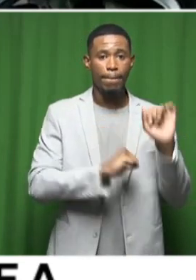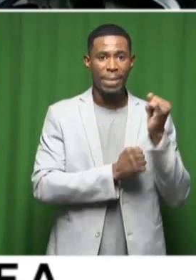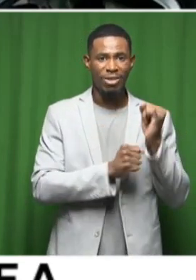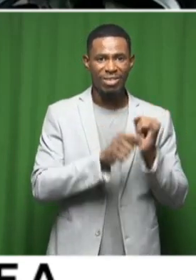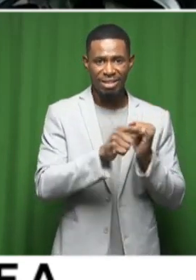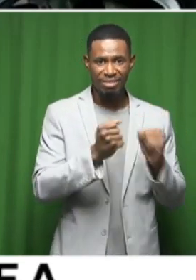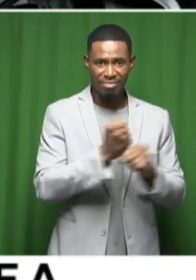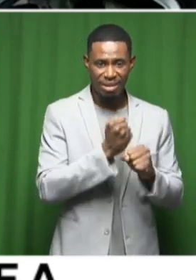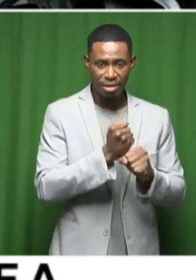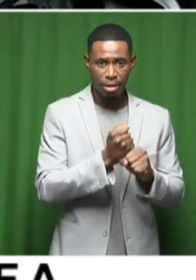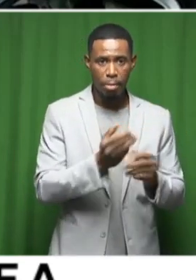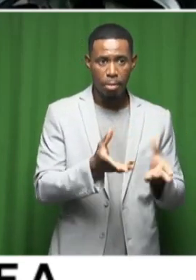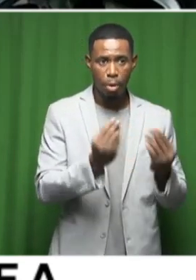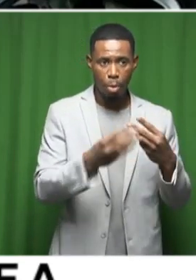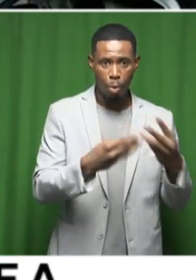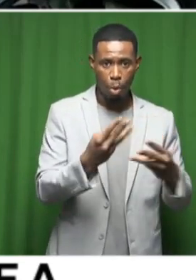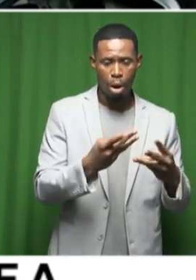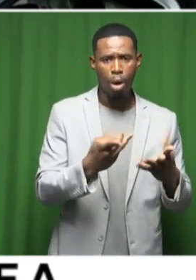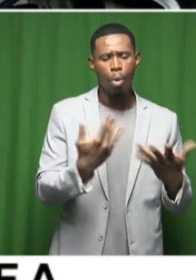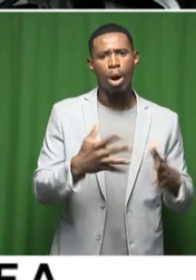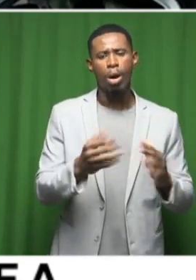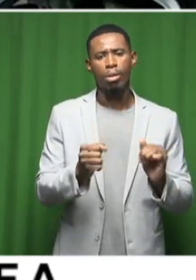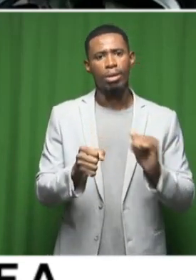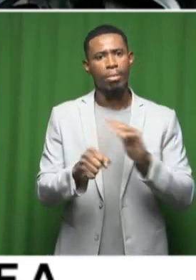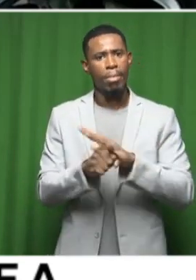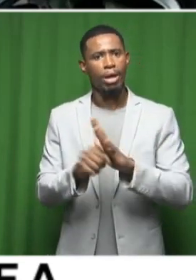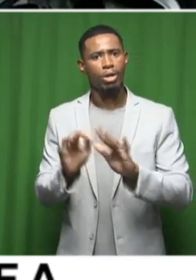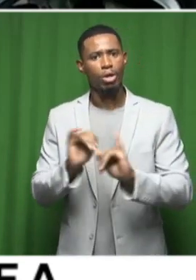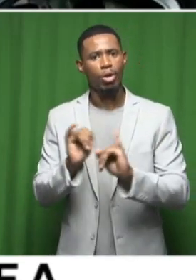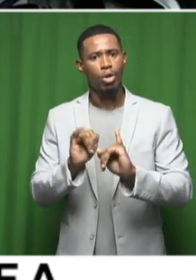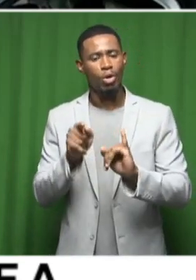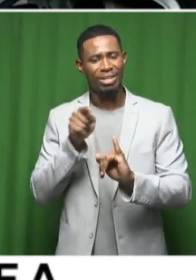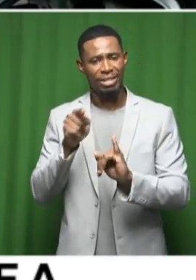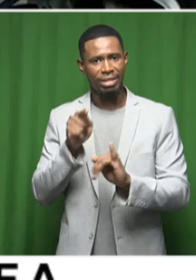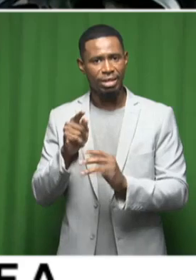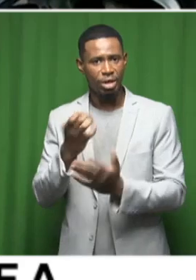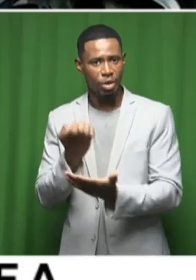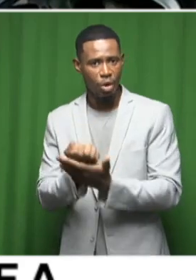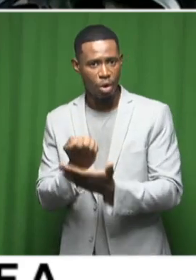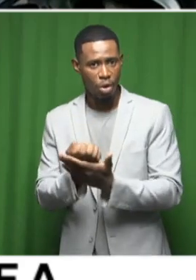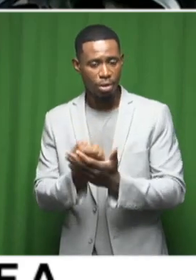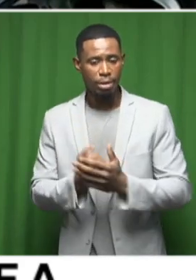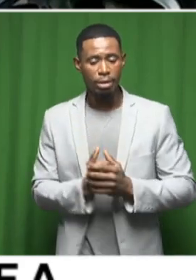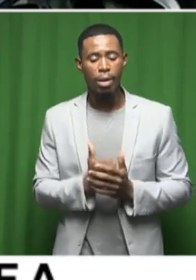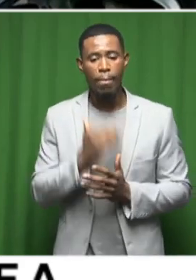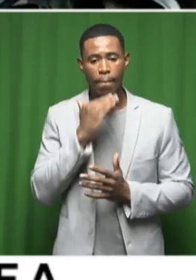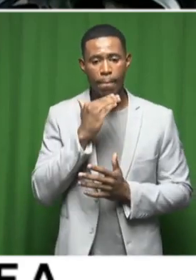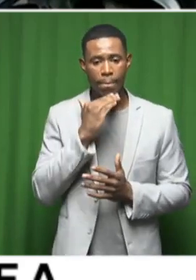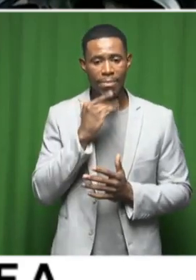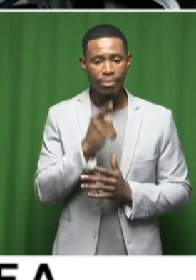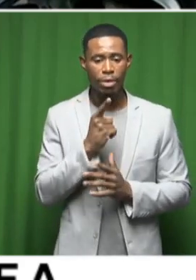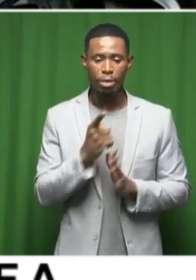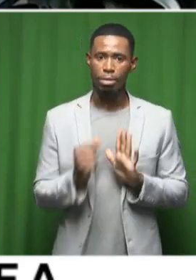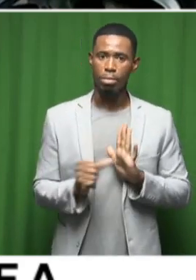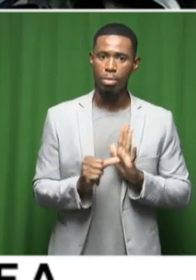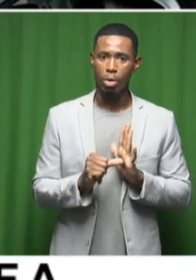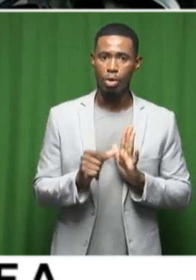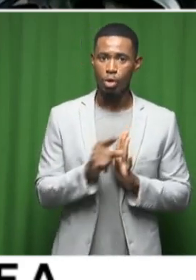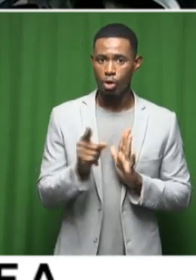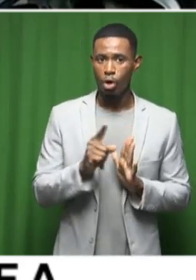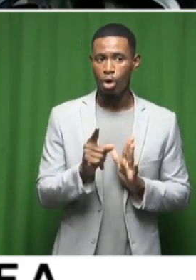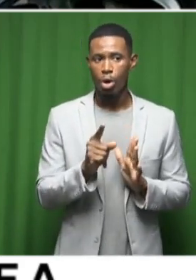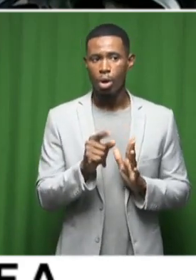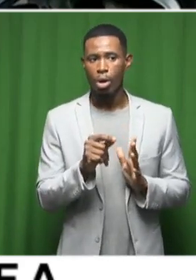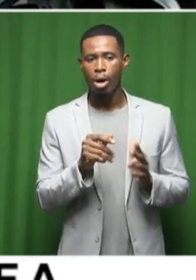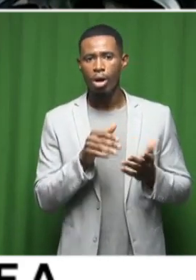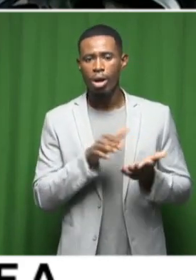greater impact within the economy outside of even just that manufacturing plant. So it is really critical for us to grow those manufacturing